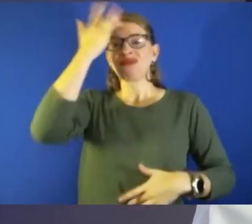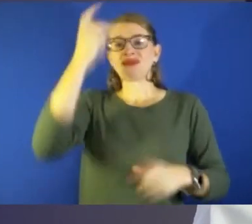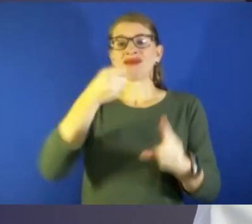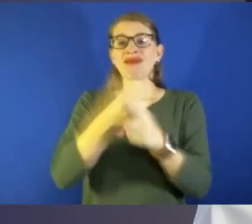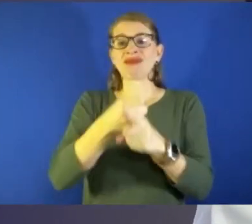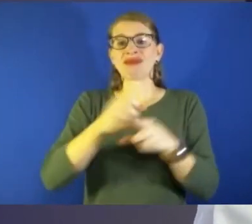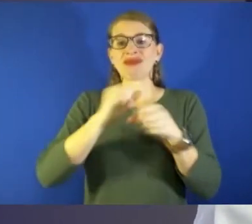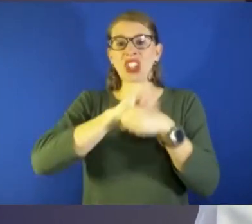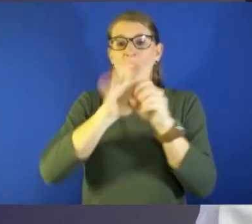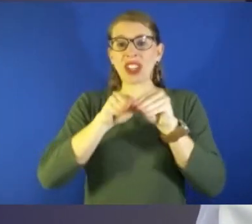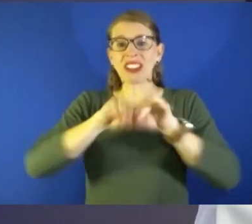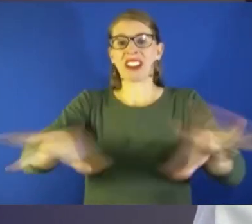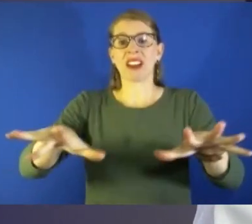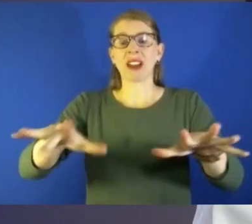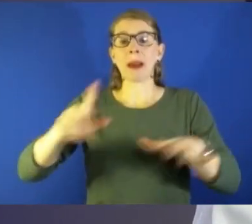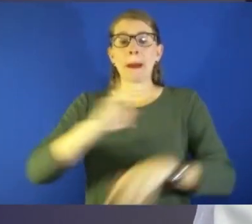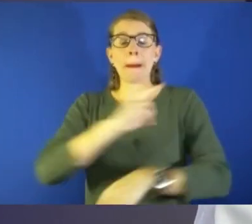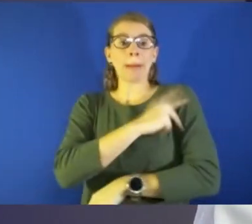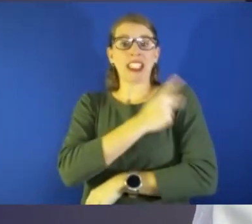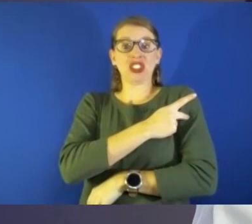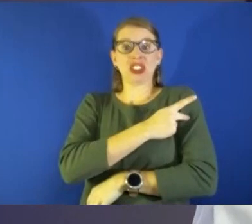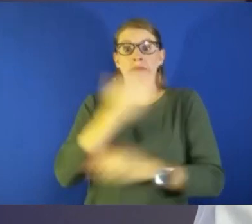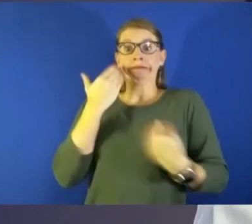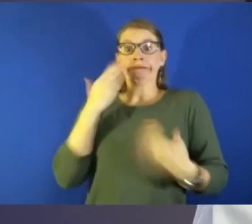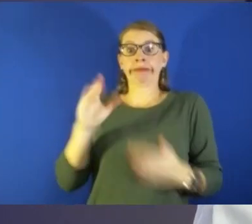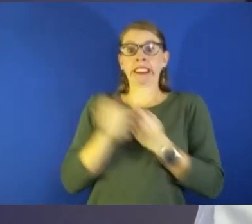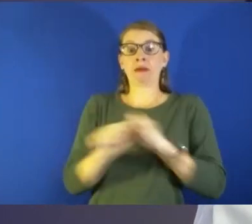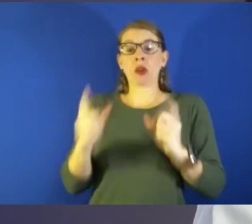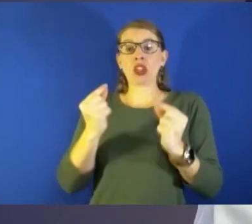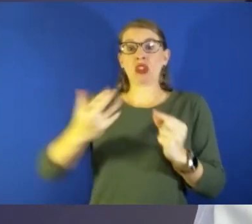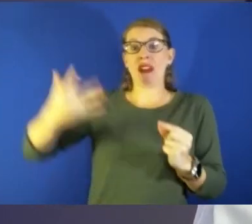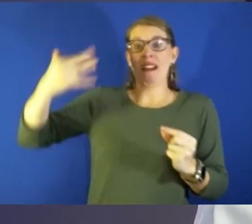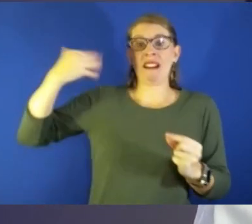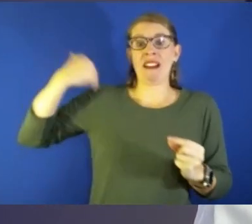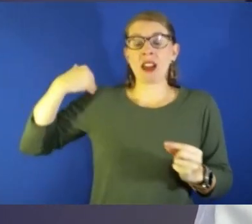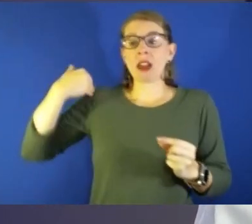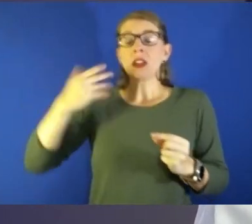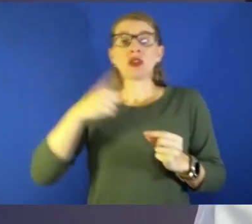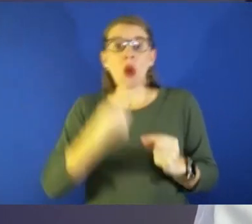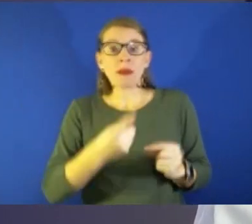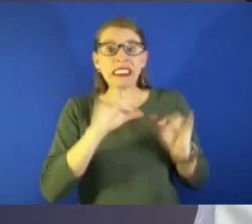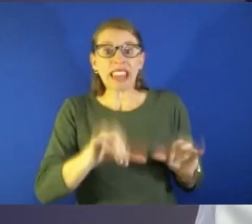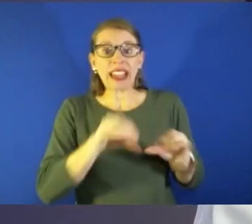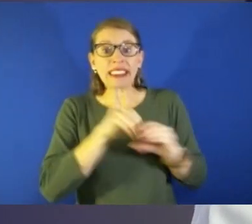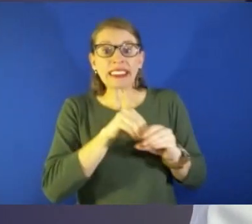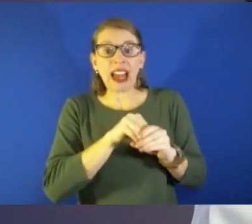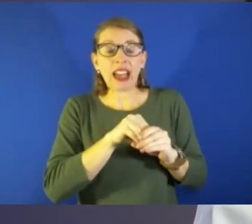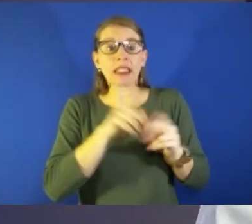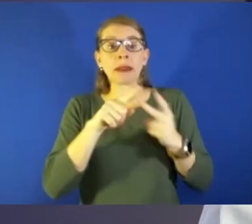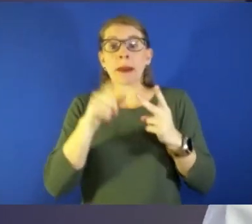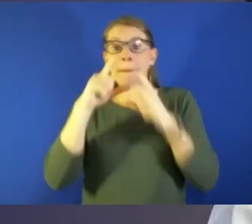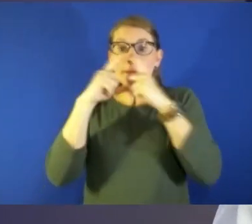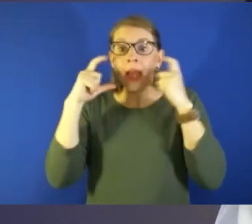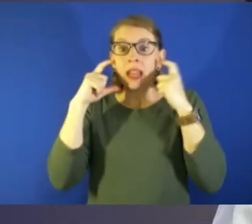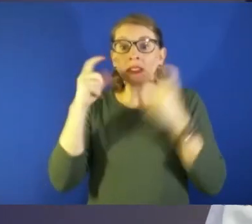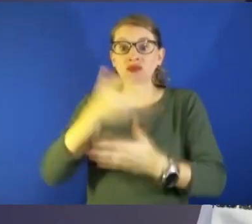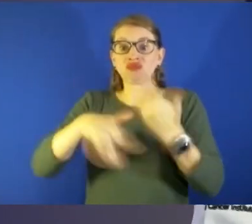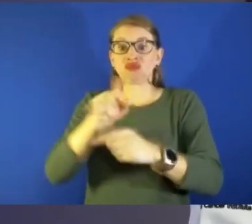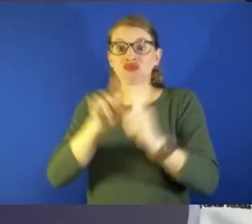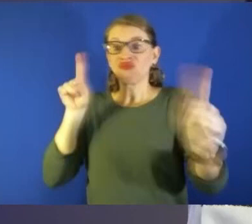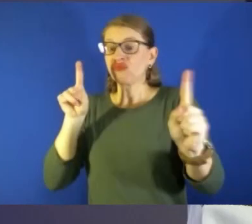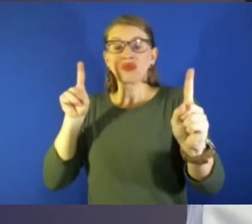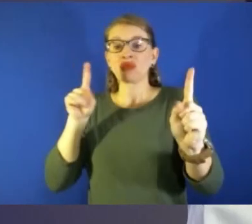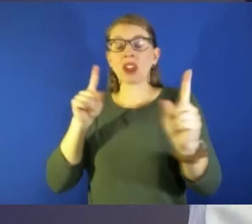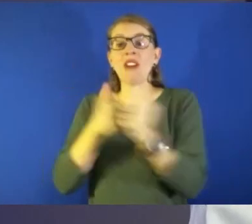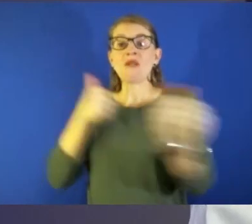patients didn't know what was safe to do. We were, told to stay inside and mask and distance and pretty much not go anywhere for the first couple of